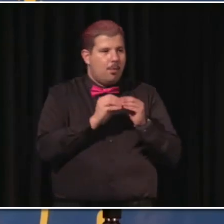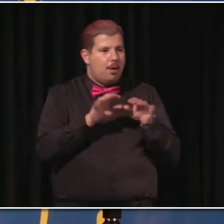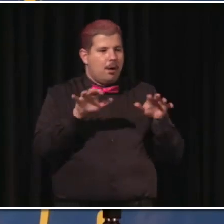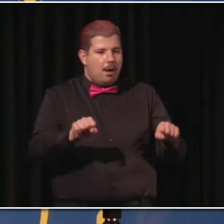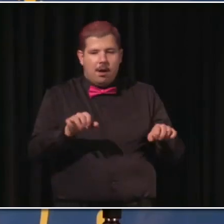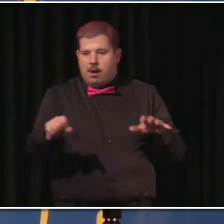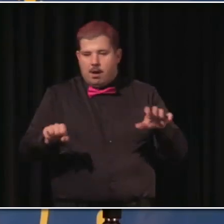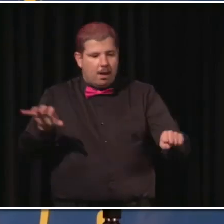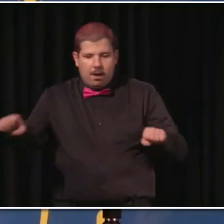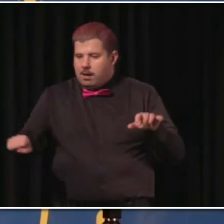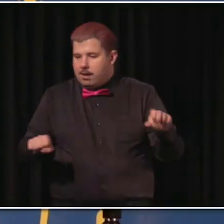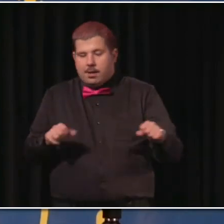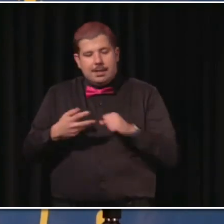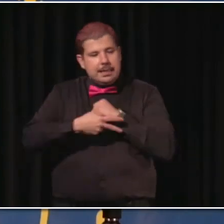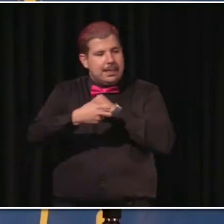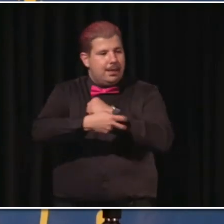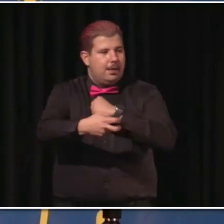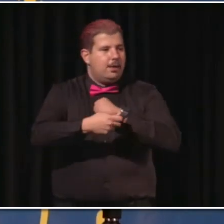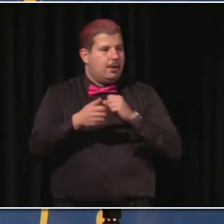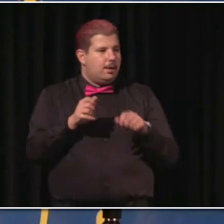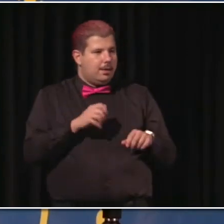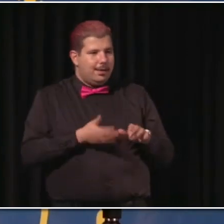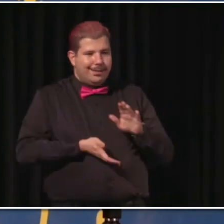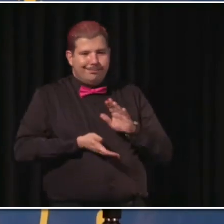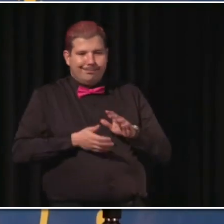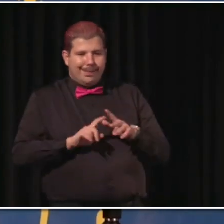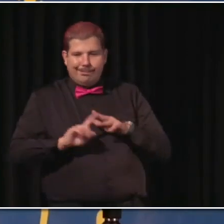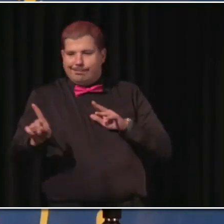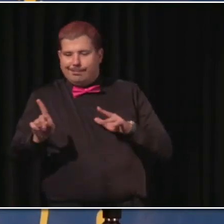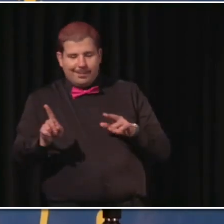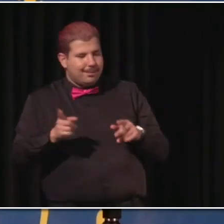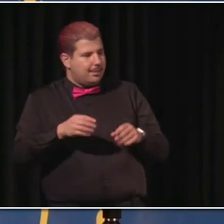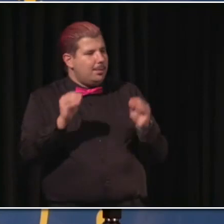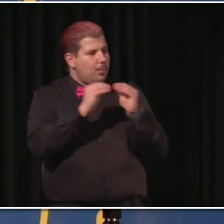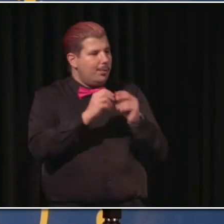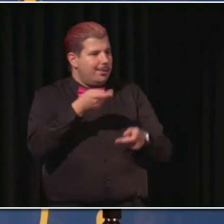and steal and get away with, the more you get to keep.